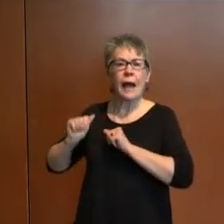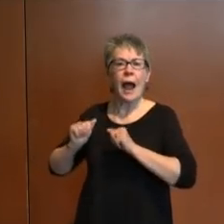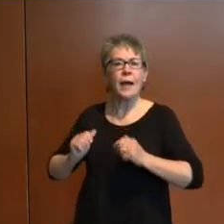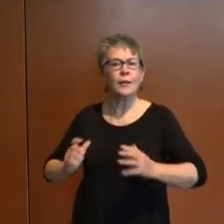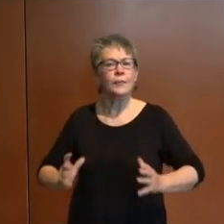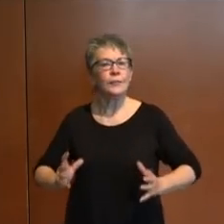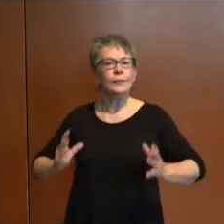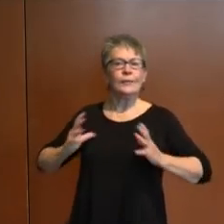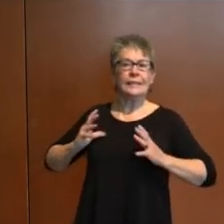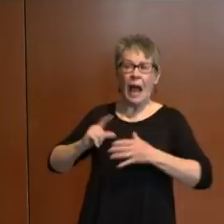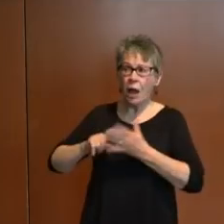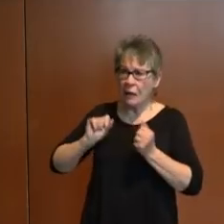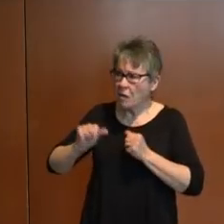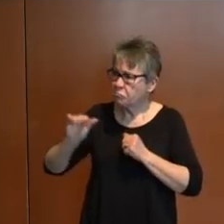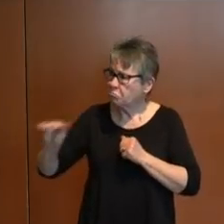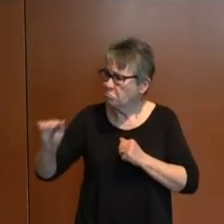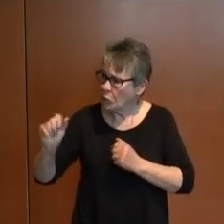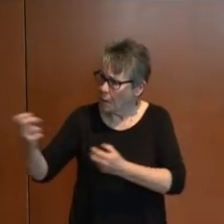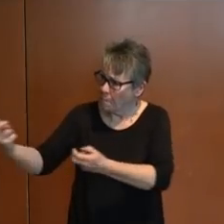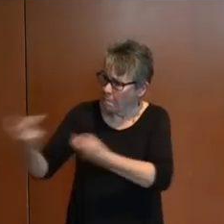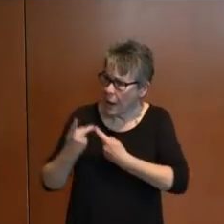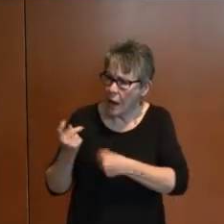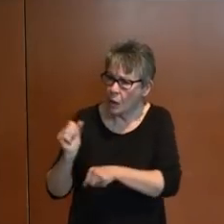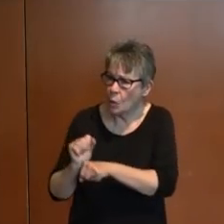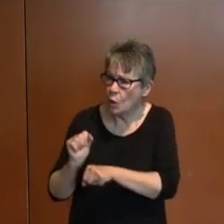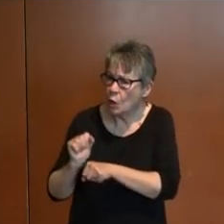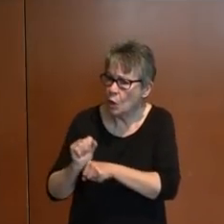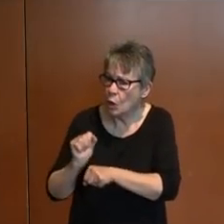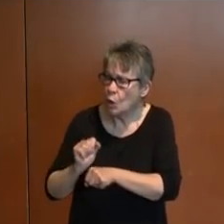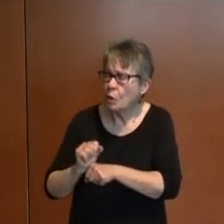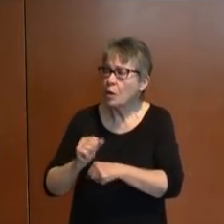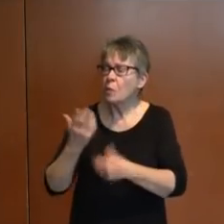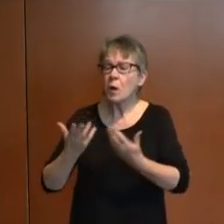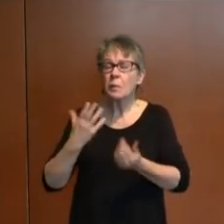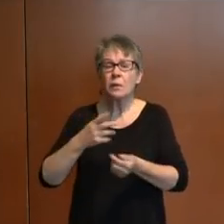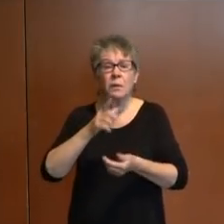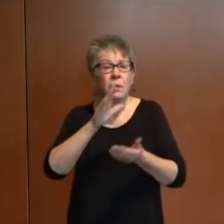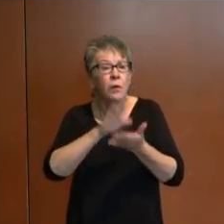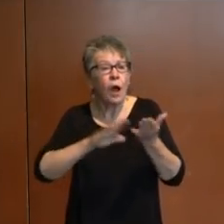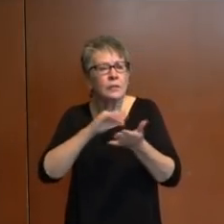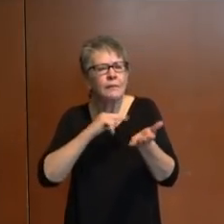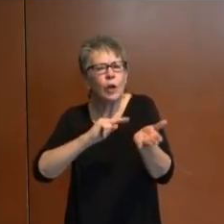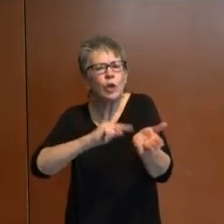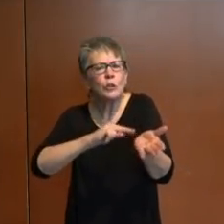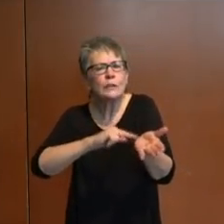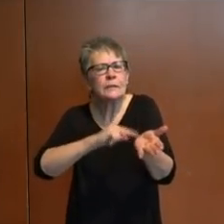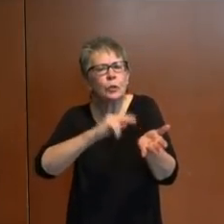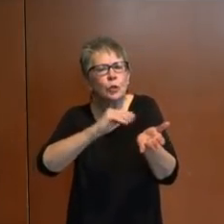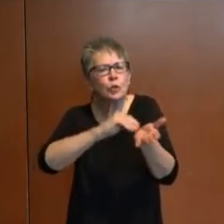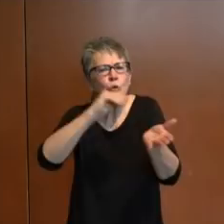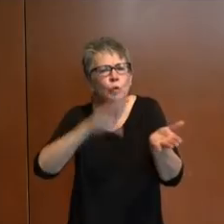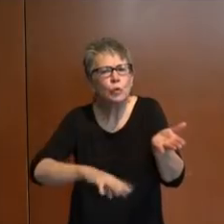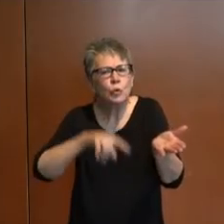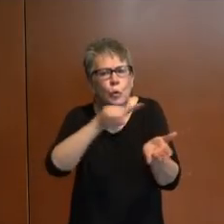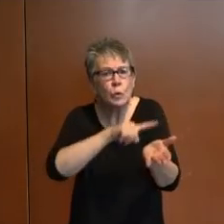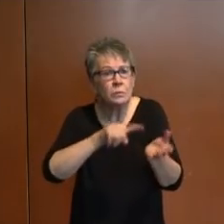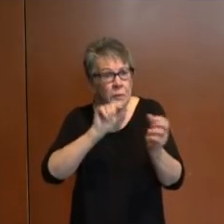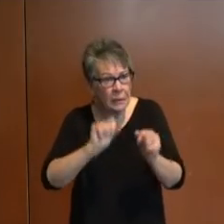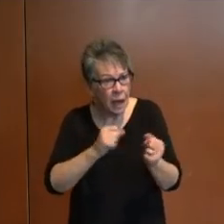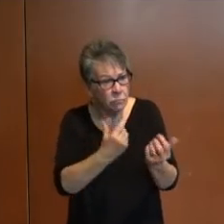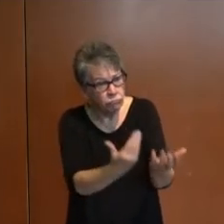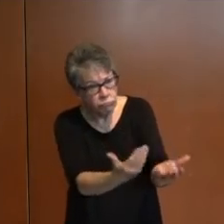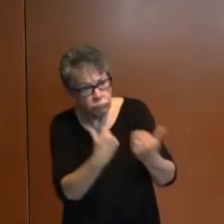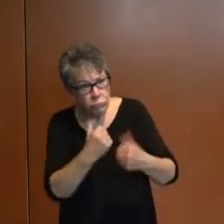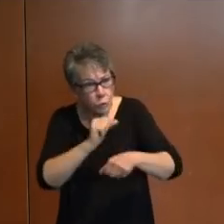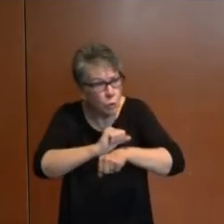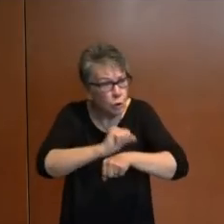workers in the different counties and so forth. If you could give us an update on how those efforts are going, and you know, if there's a concern